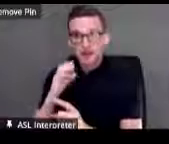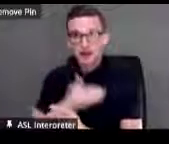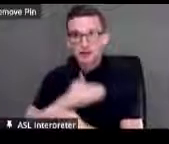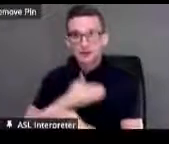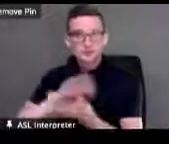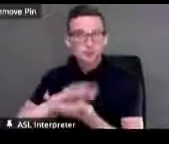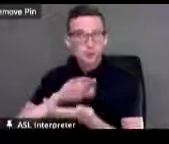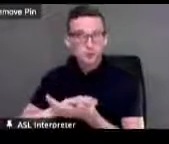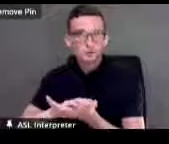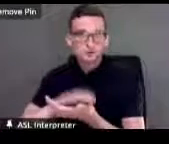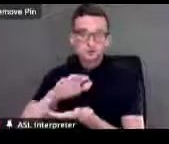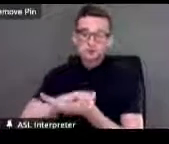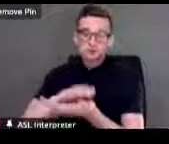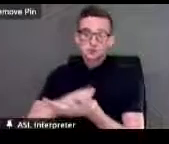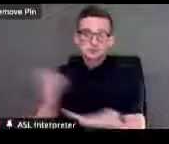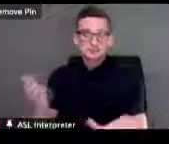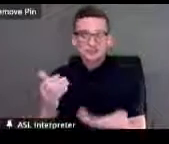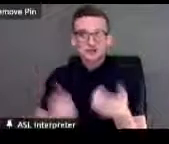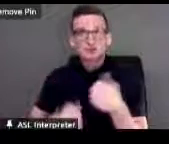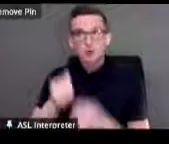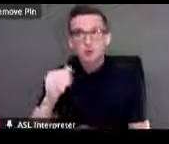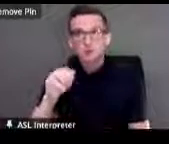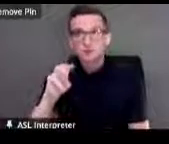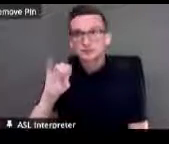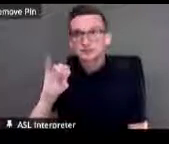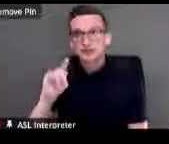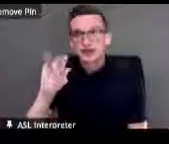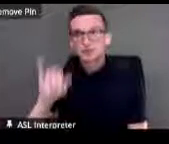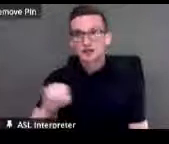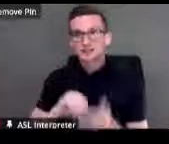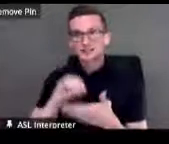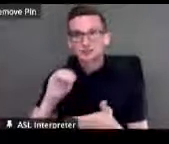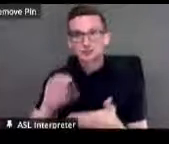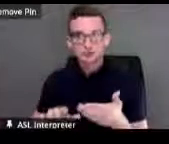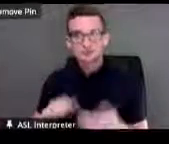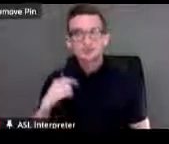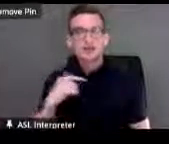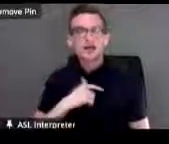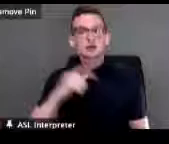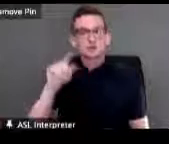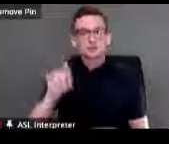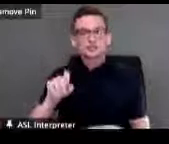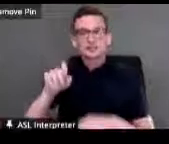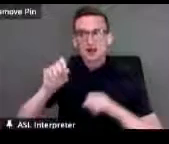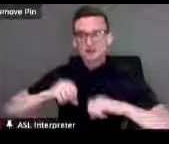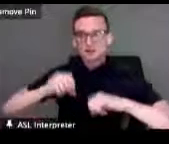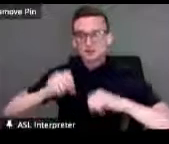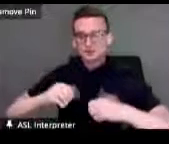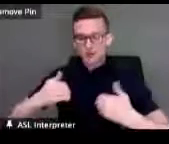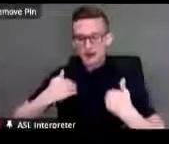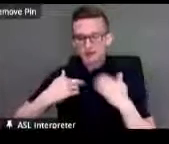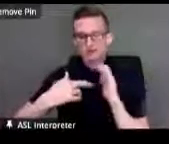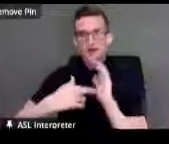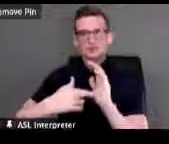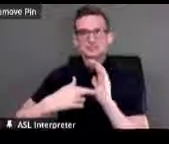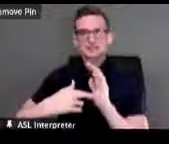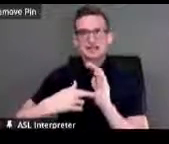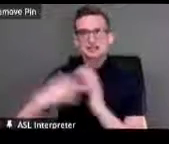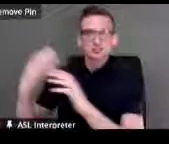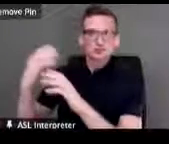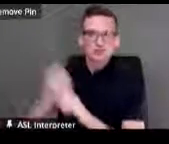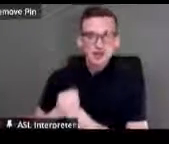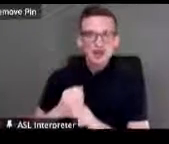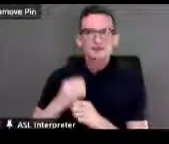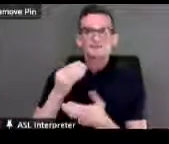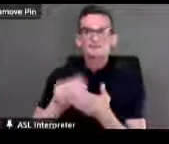predominantly minority schools, and we need to have the ability to have representation to make sure that we get the funding that we need, to make